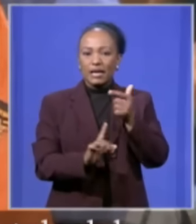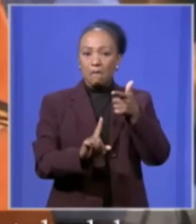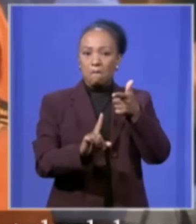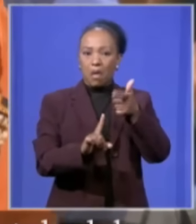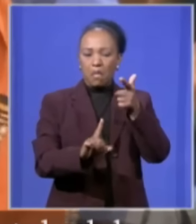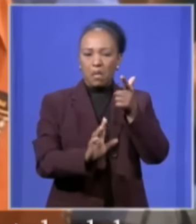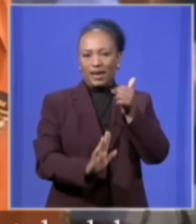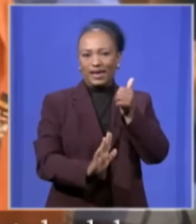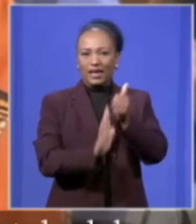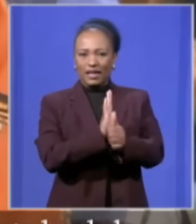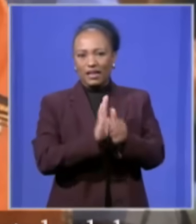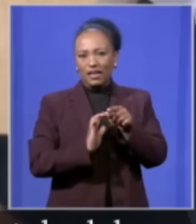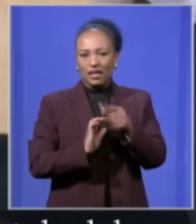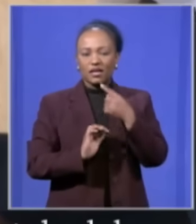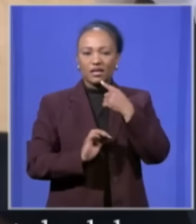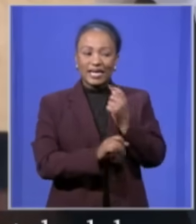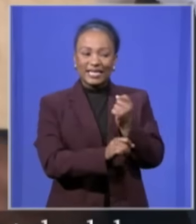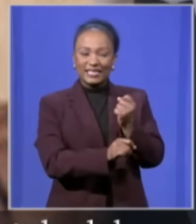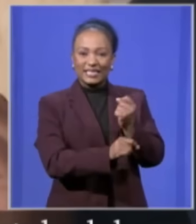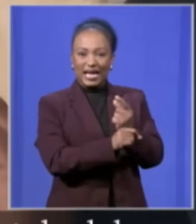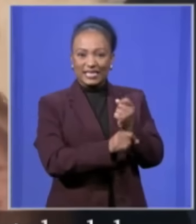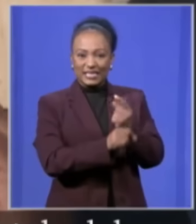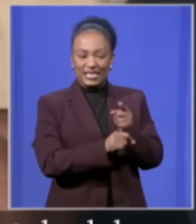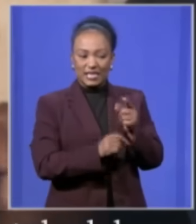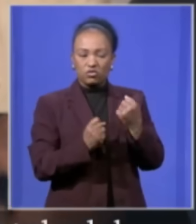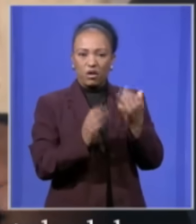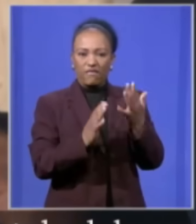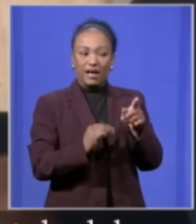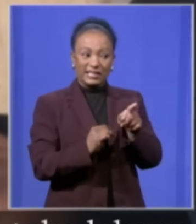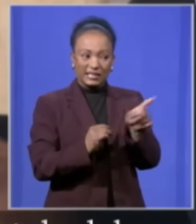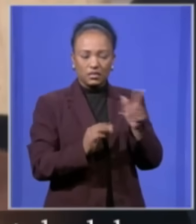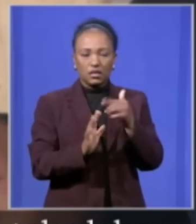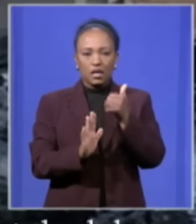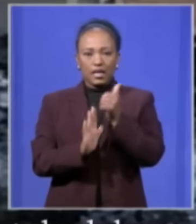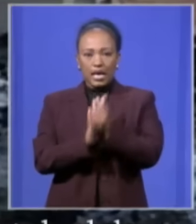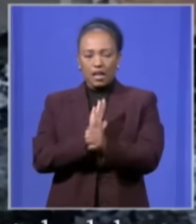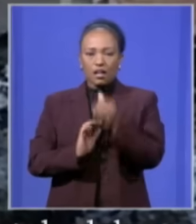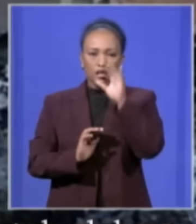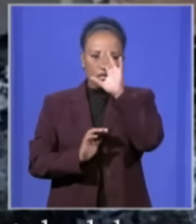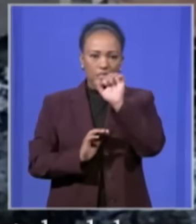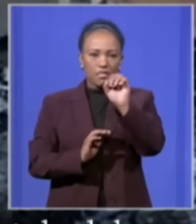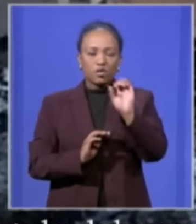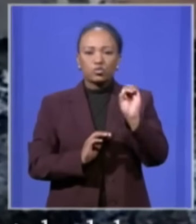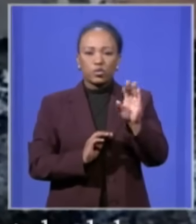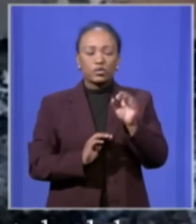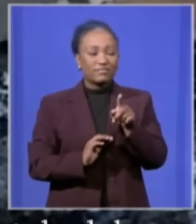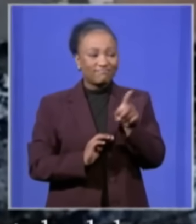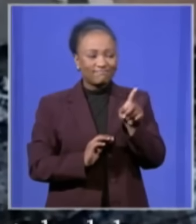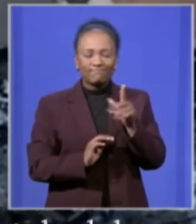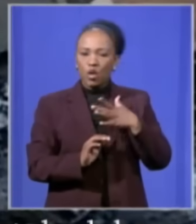go dumelwago e le tša boraditaxi ka mabenkele go parara ka Maponya ka Soweto le Tsomato ka ponyo ya